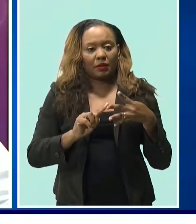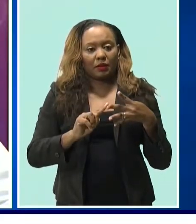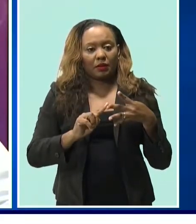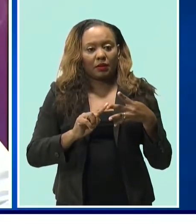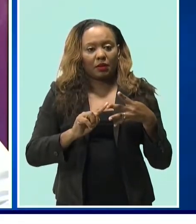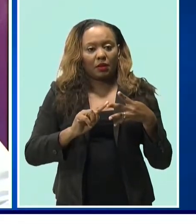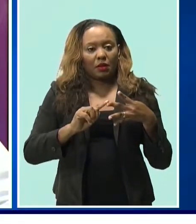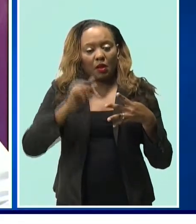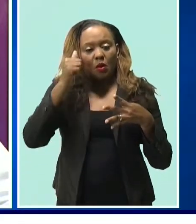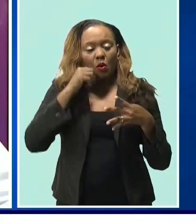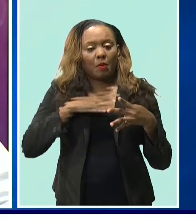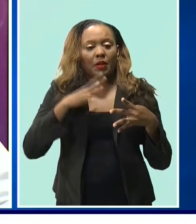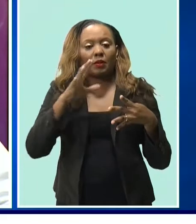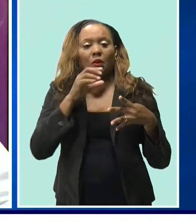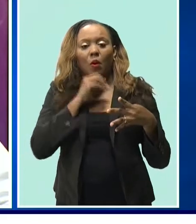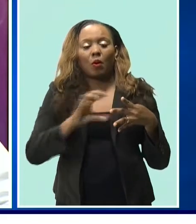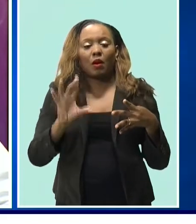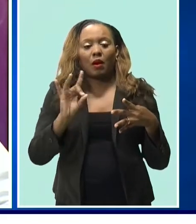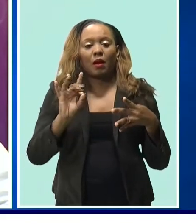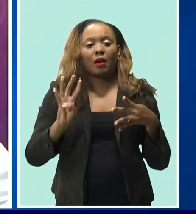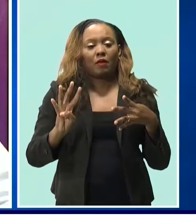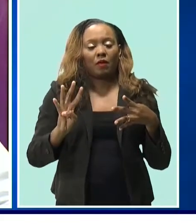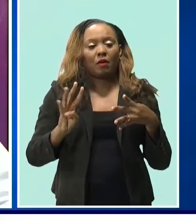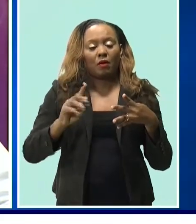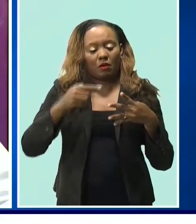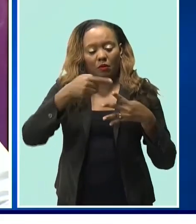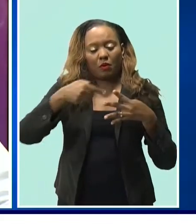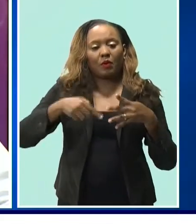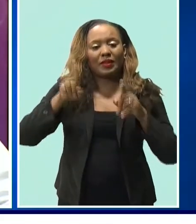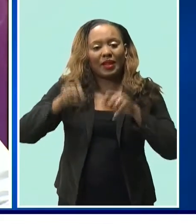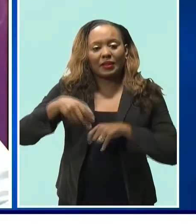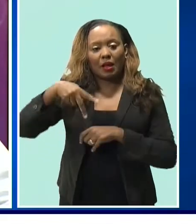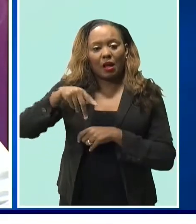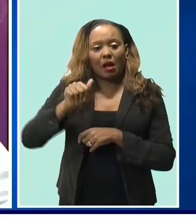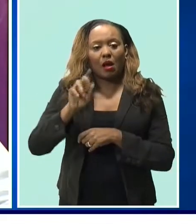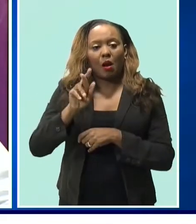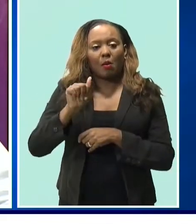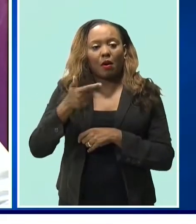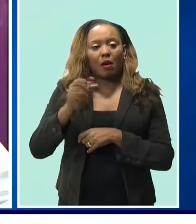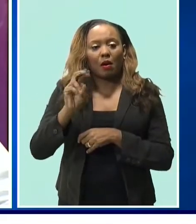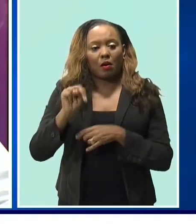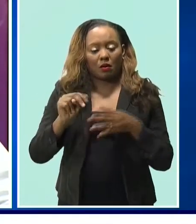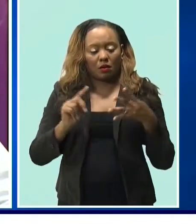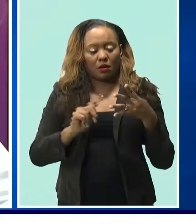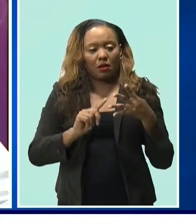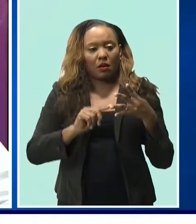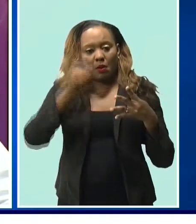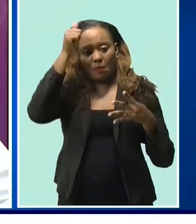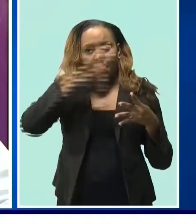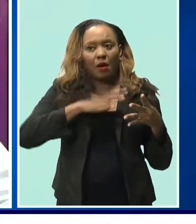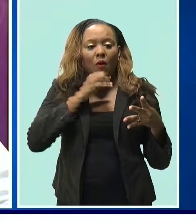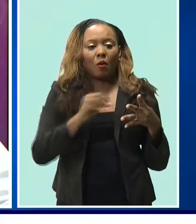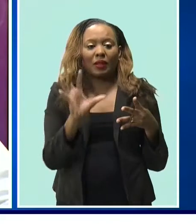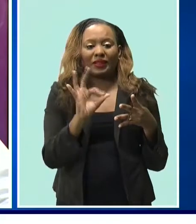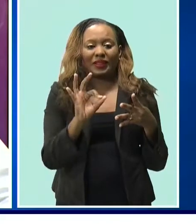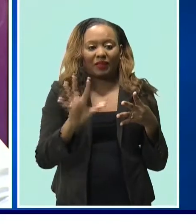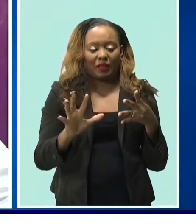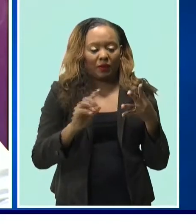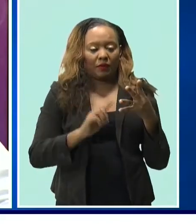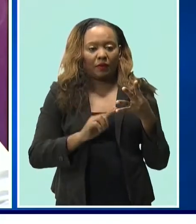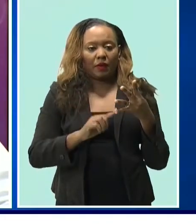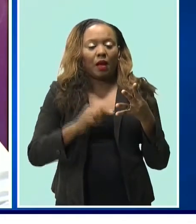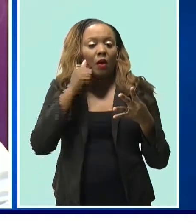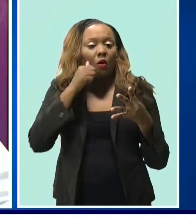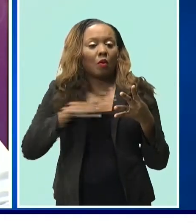84-year-old female, both tested at Paragon, at our Paragon facility. And then we have a 95-year-old male and a